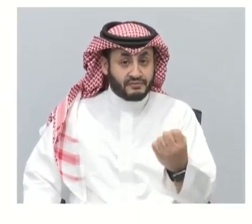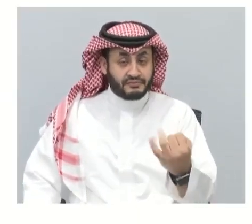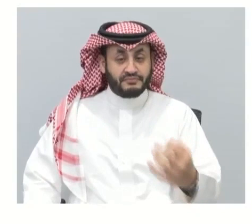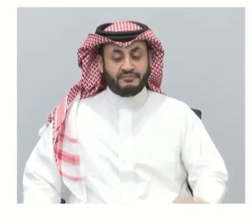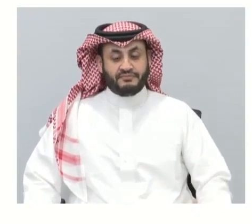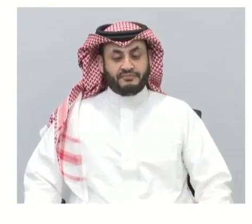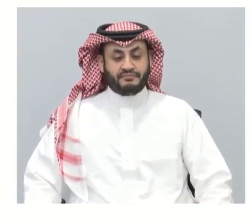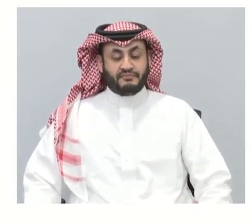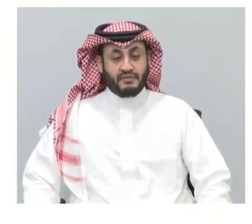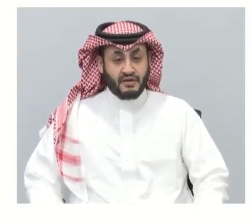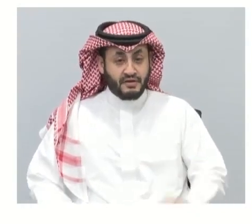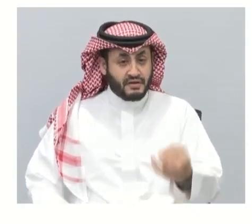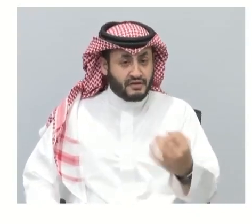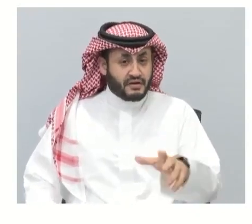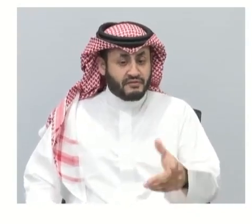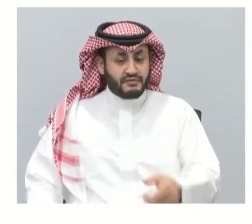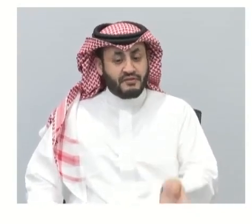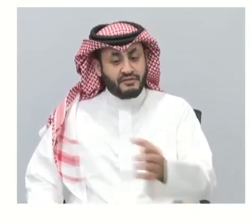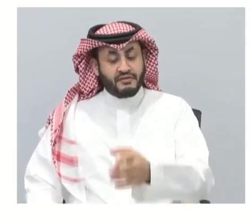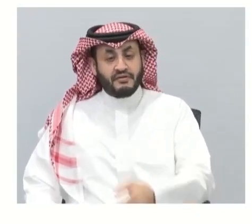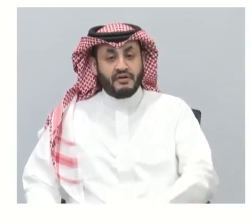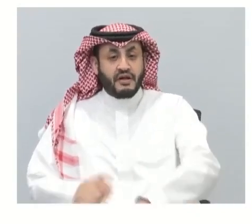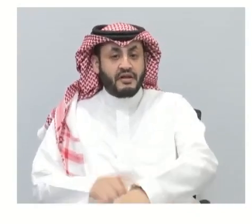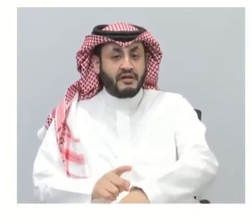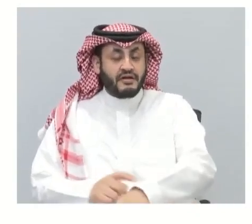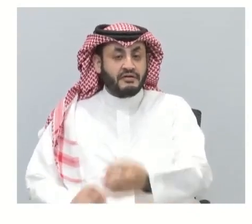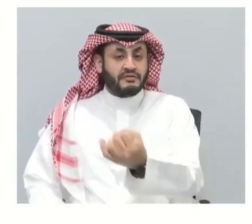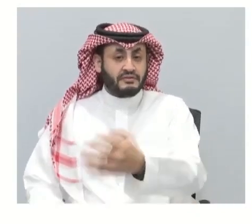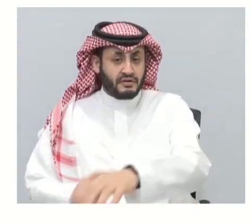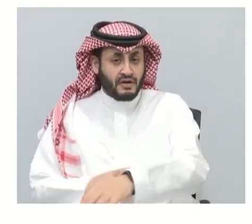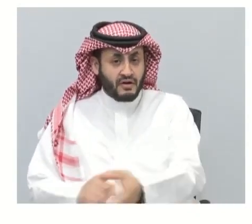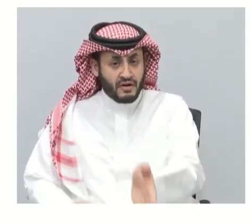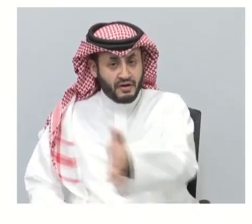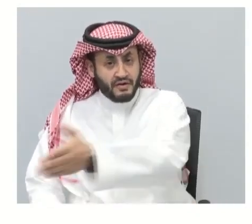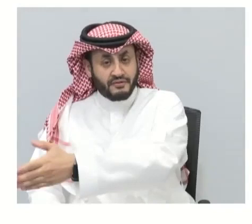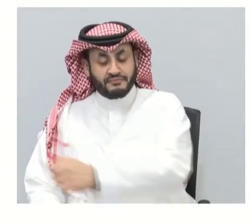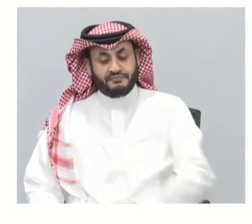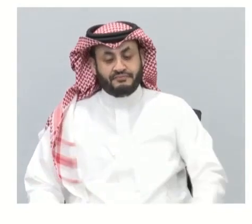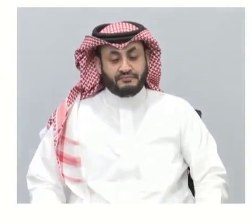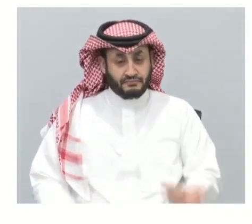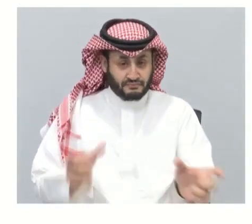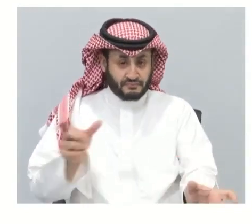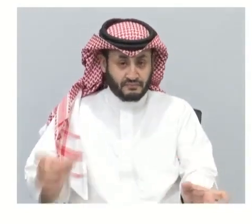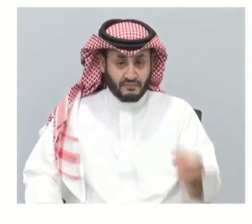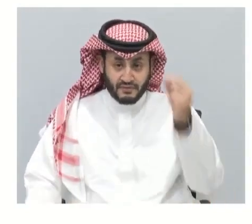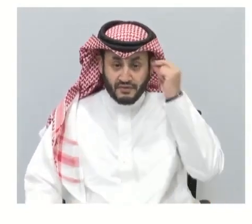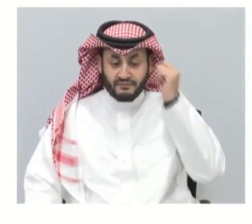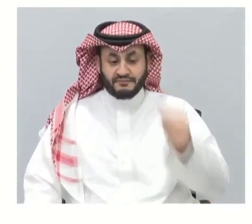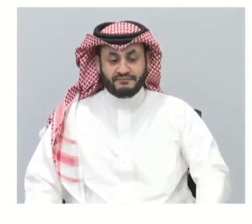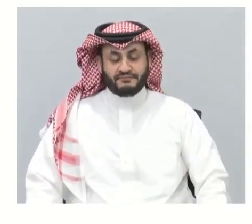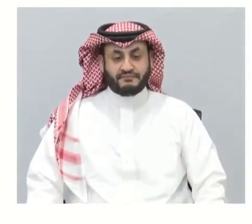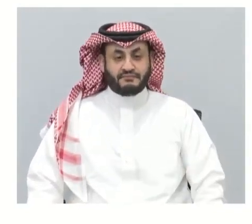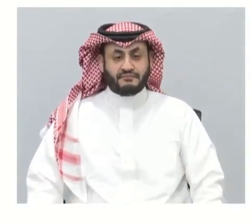of how many. However, the present perfect progressive to answer a question of how long.